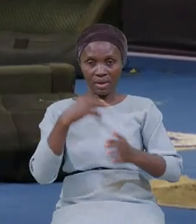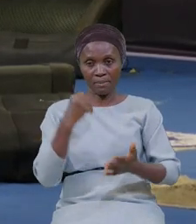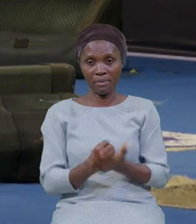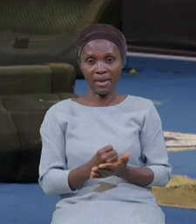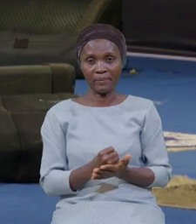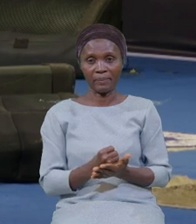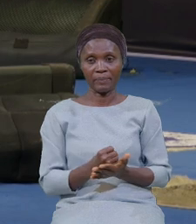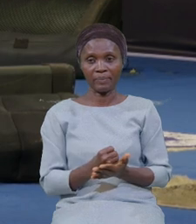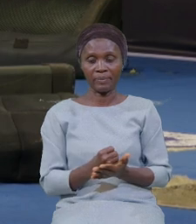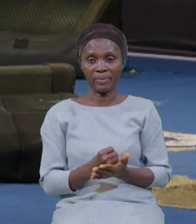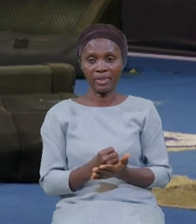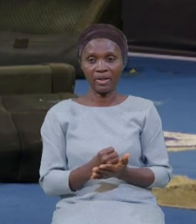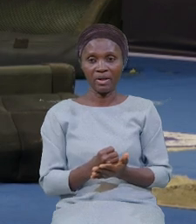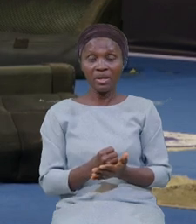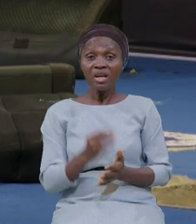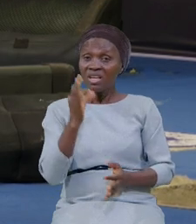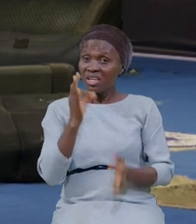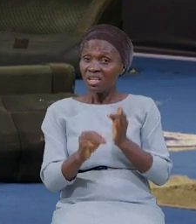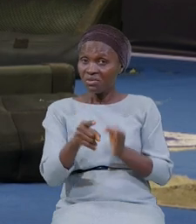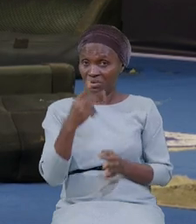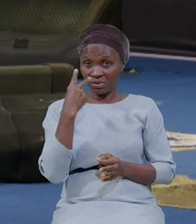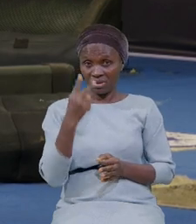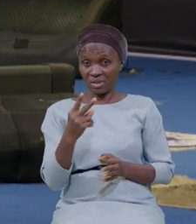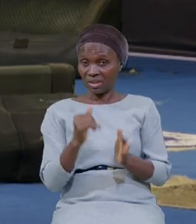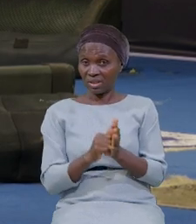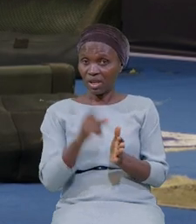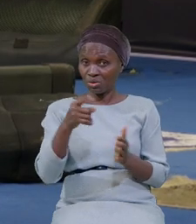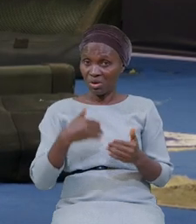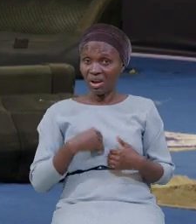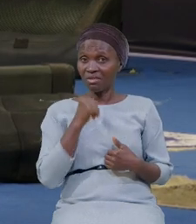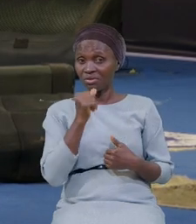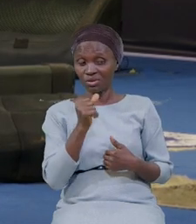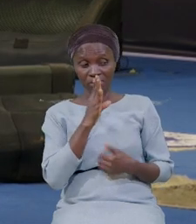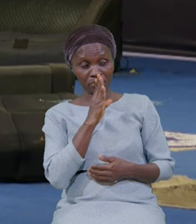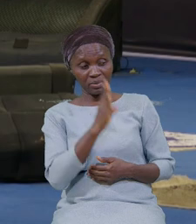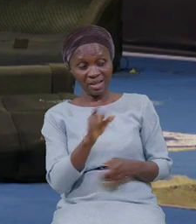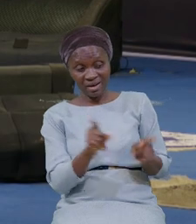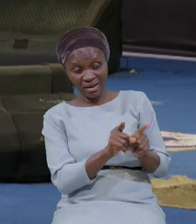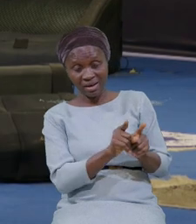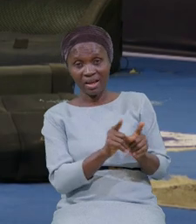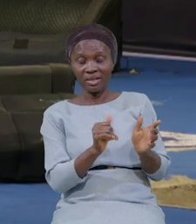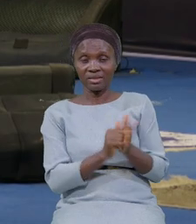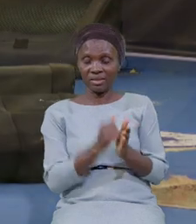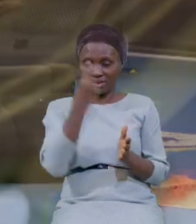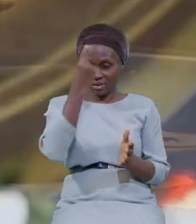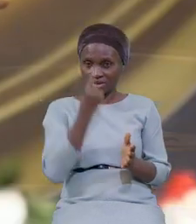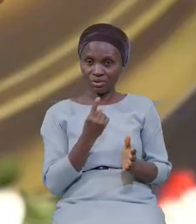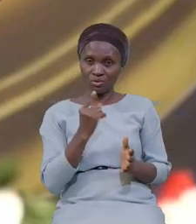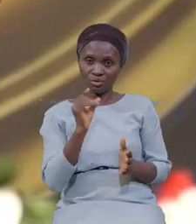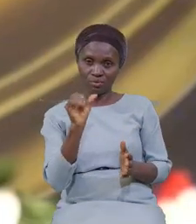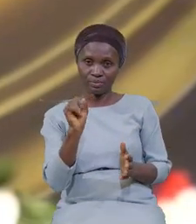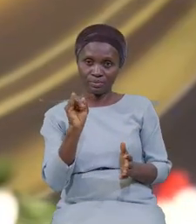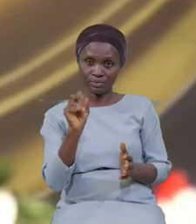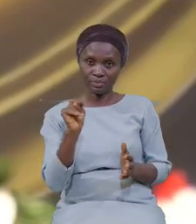been like this, single-minded, focused, driving to one